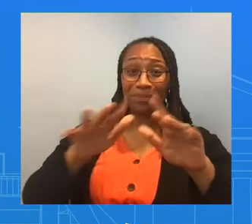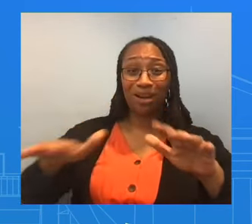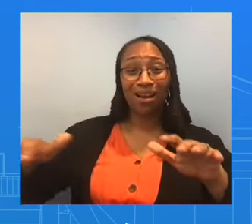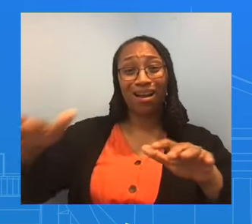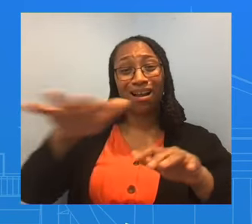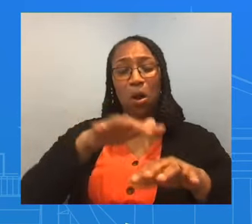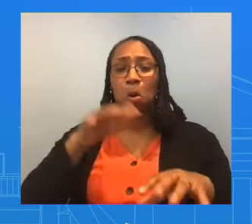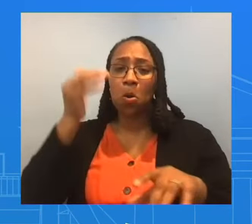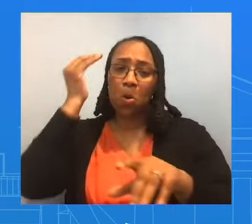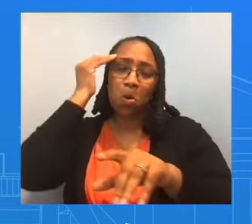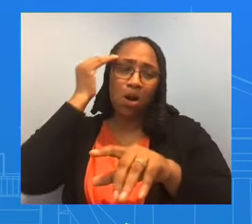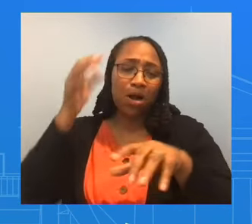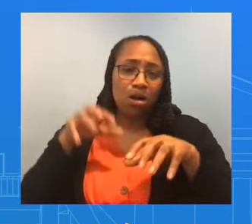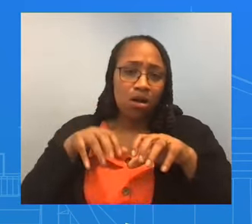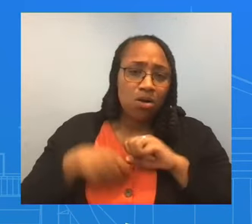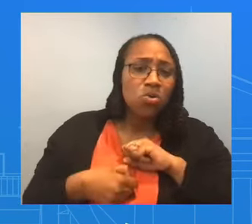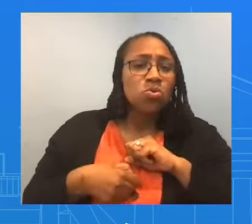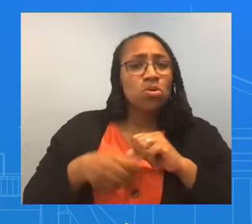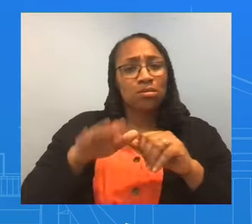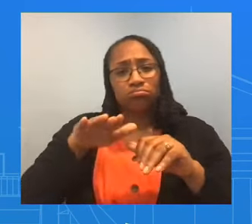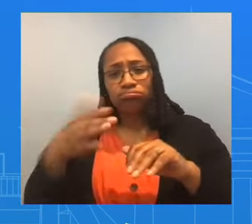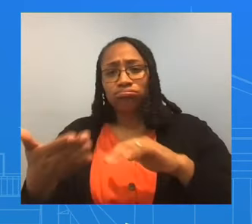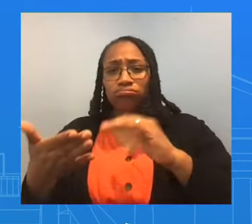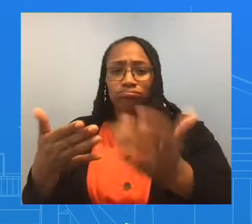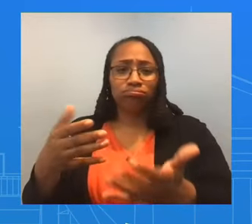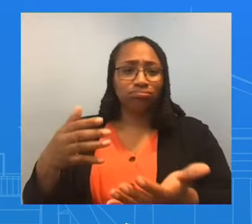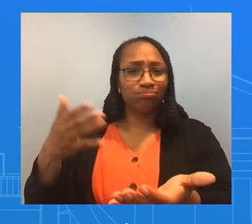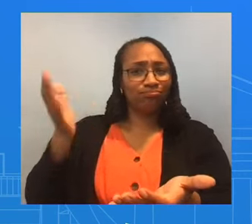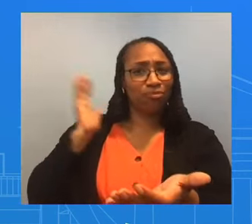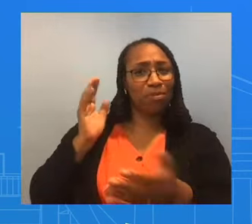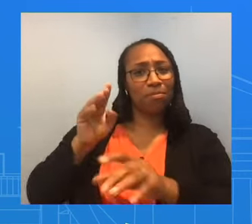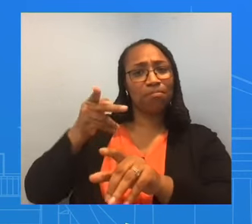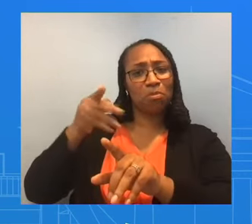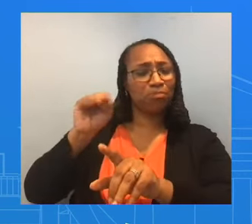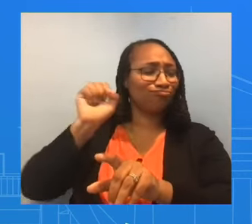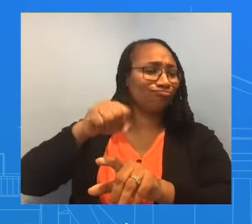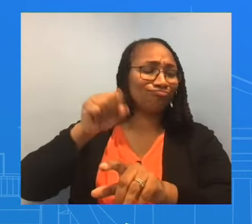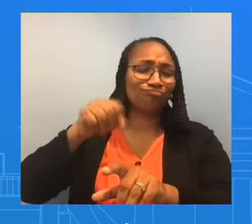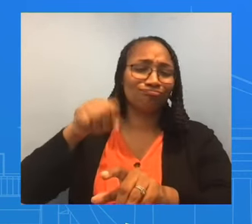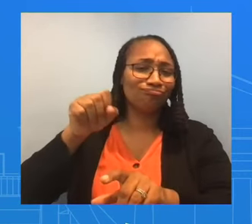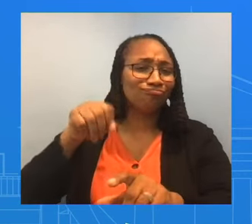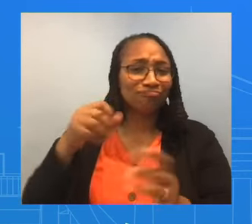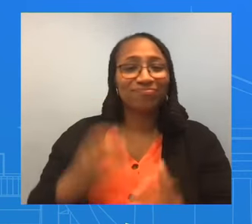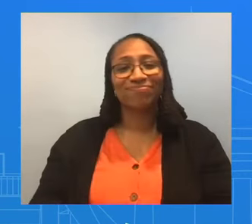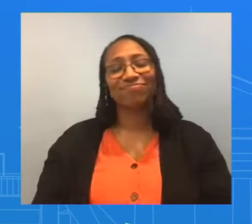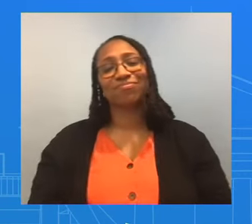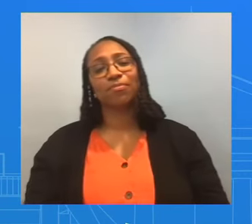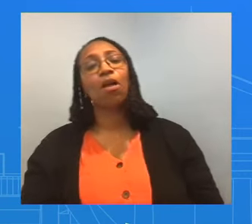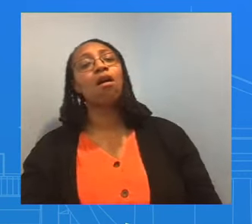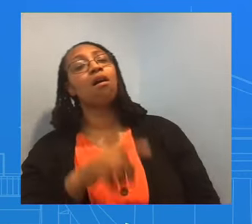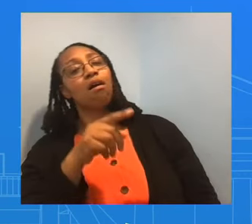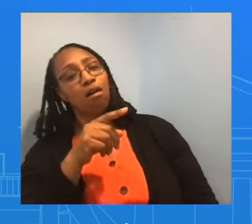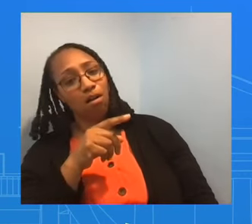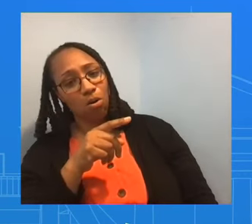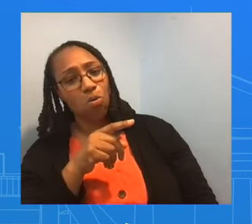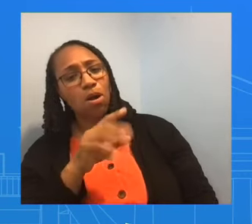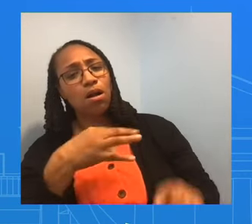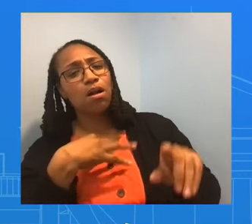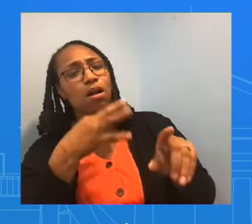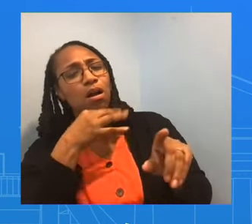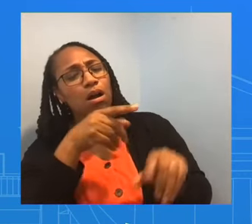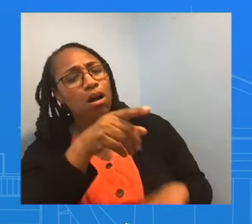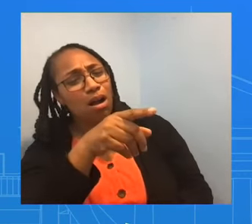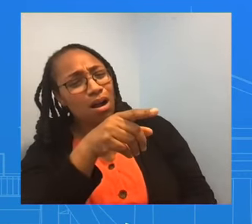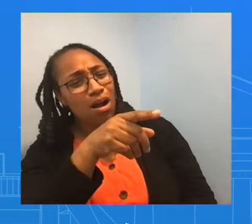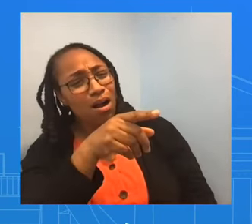Jeremy. Thanks, Karine. I understand that you're not going to address the indictment of the former president directly, but I wanted to ask you about some of the rhetoric that